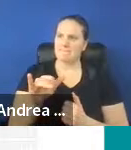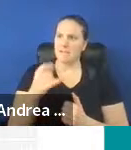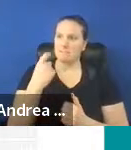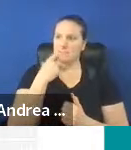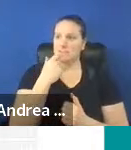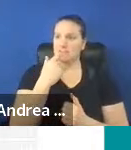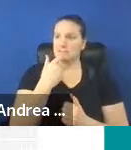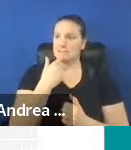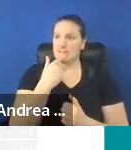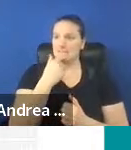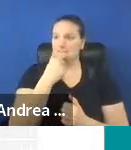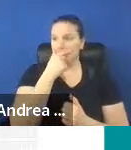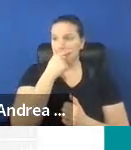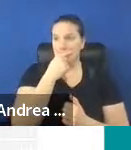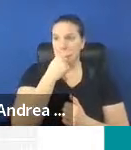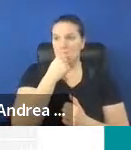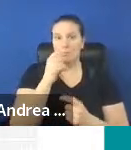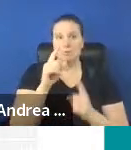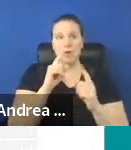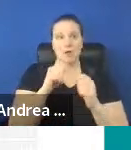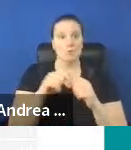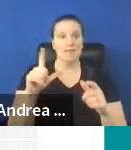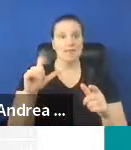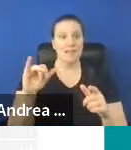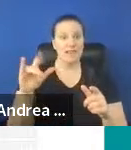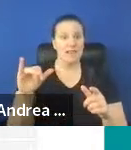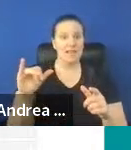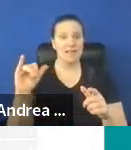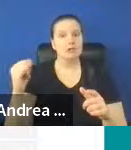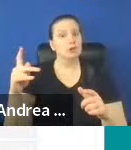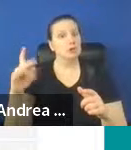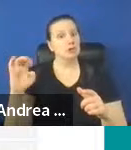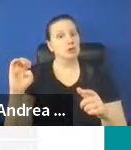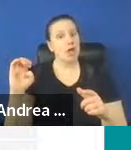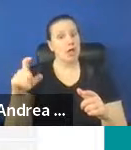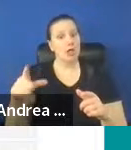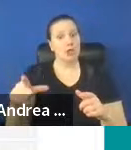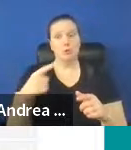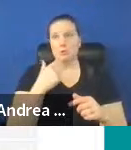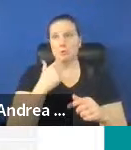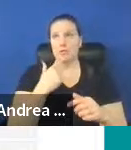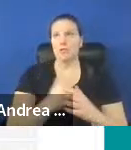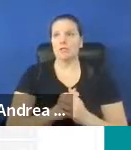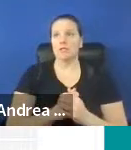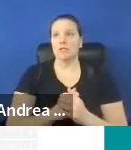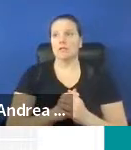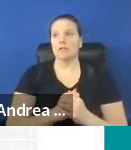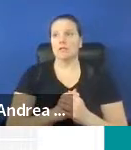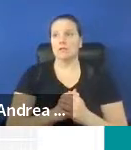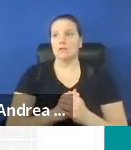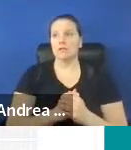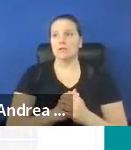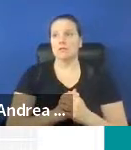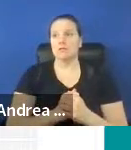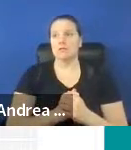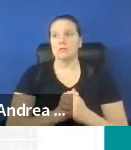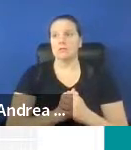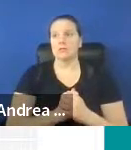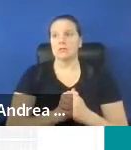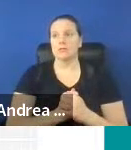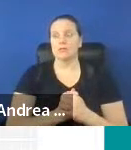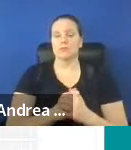when you talked to Lily, Jake, when you said you kind of talked the line